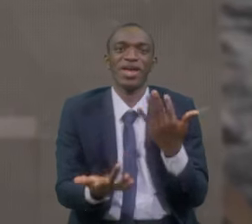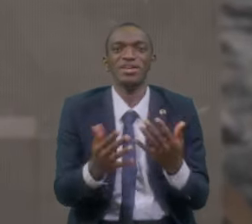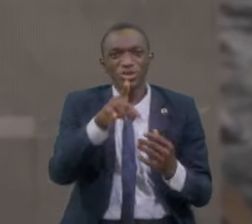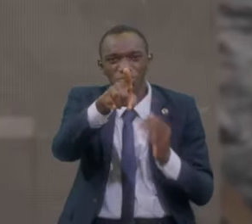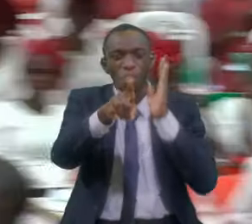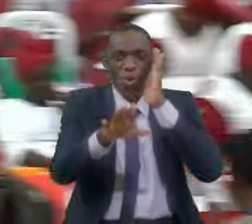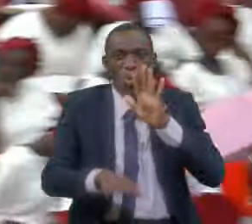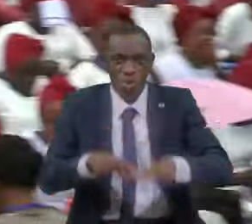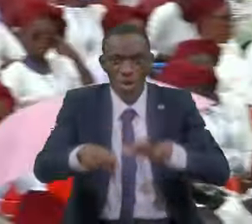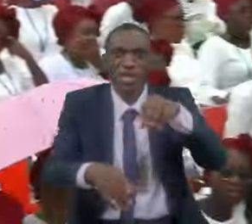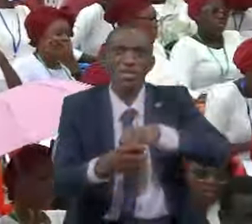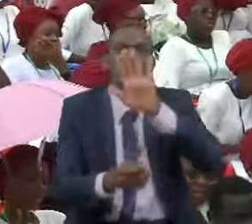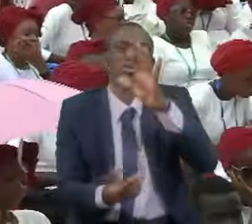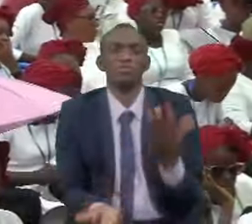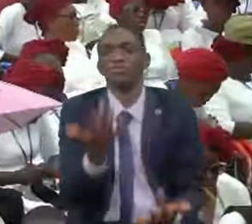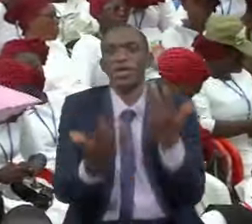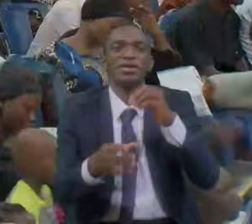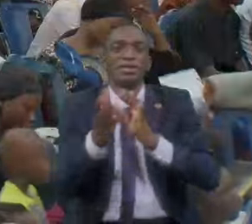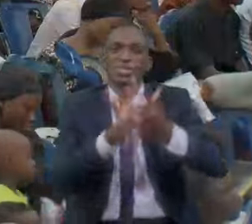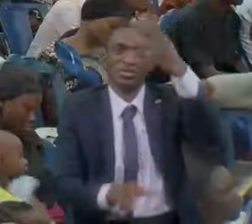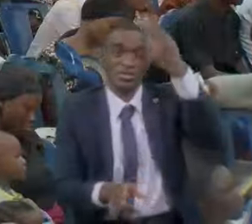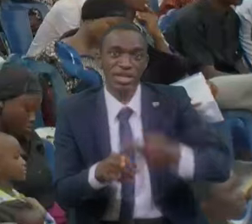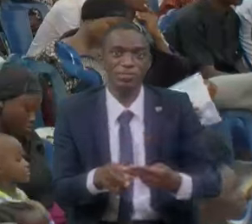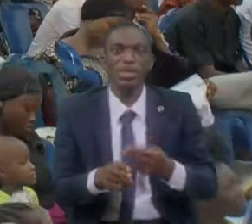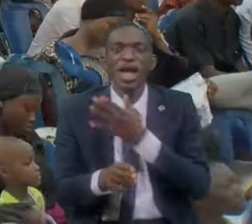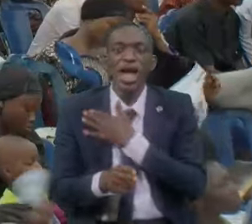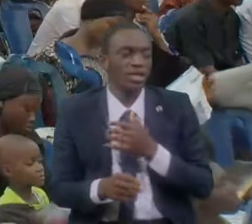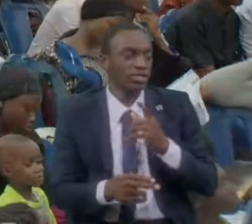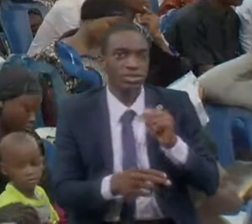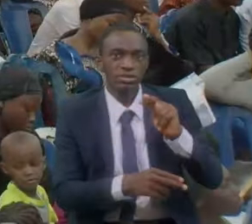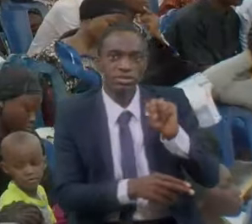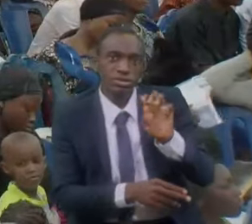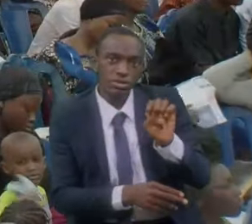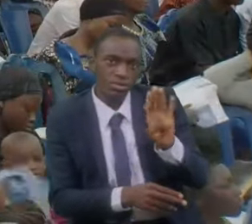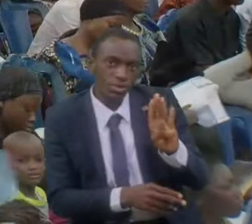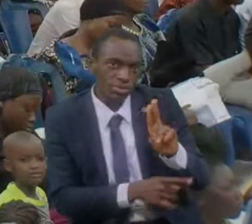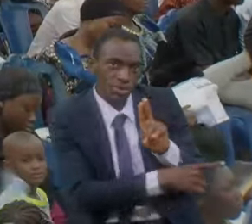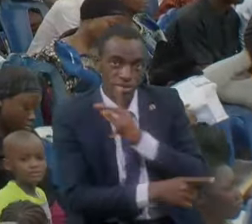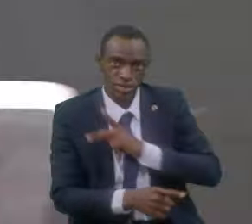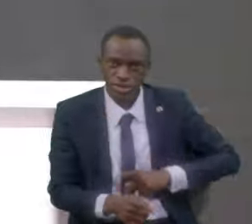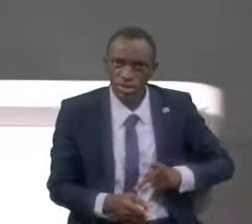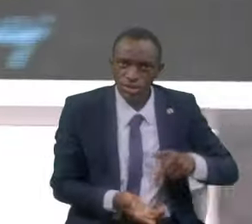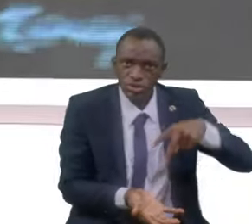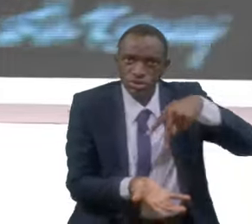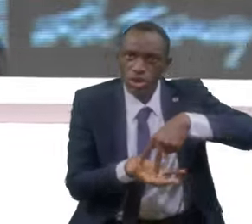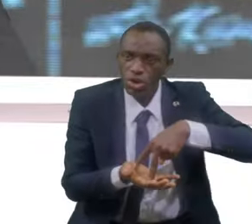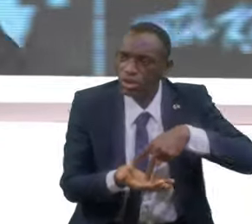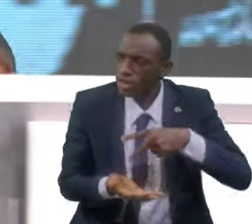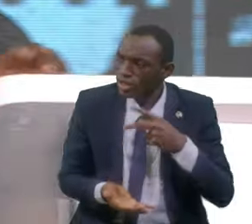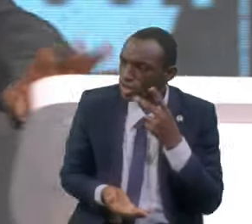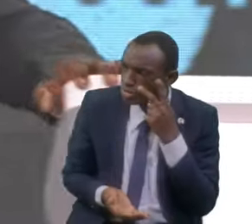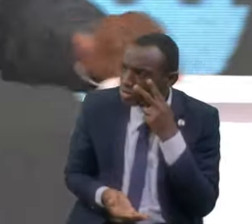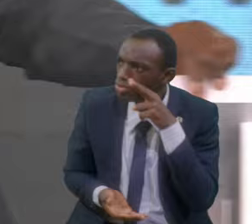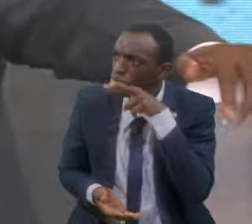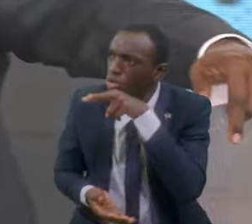your fire. And Nebuchadnezzar rose up and he peeped into the furnace and said,